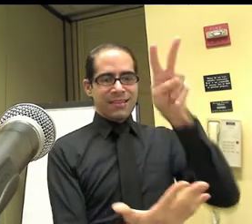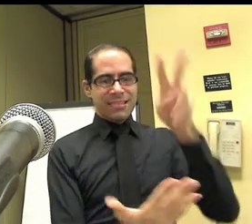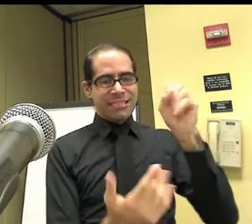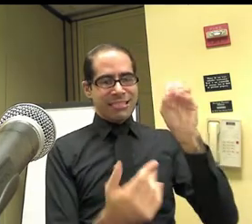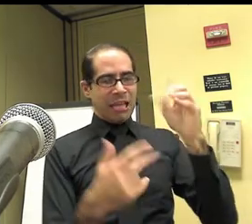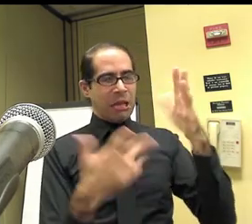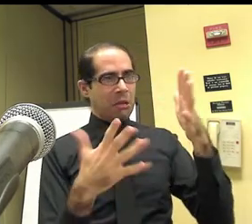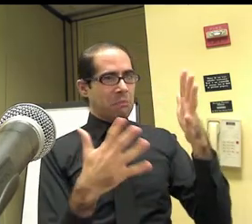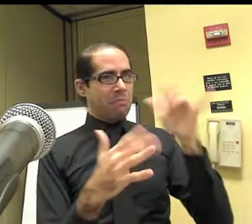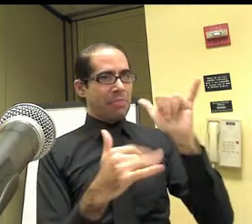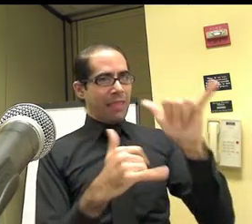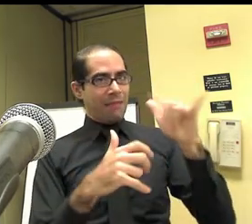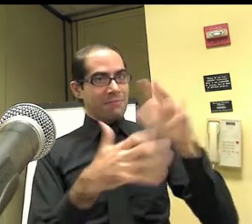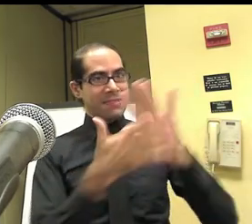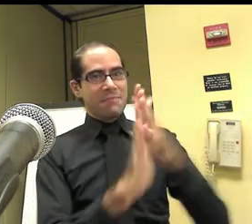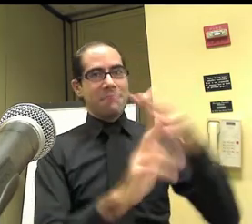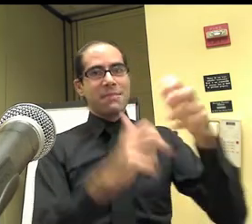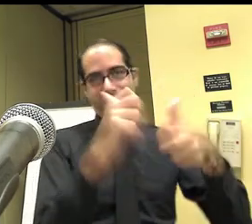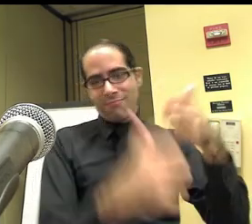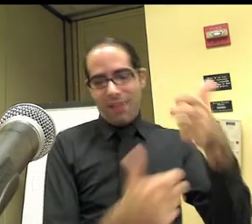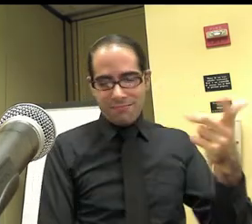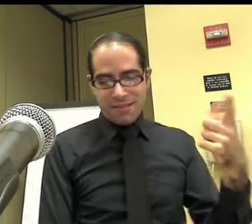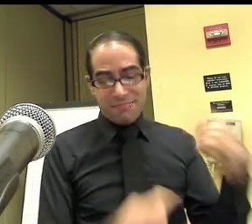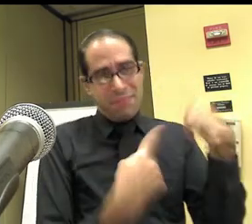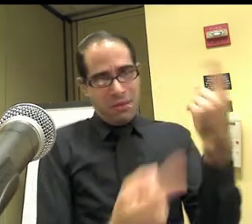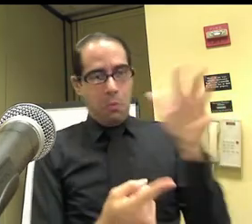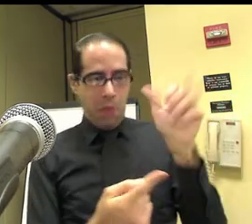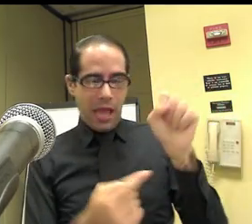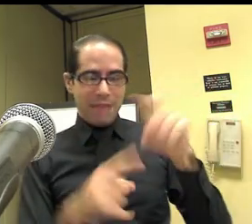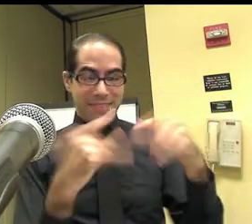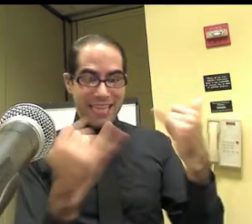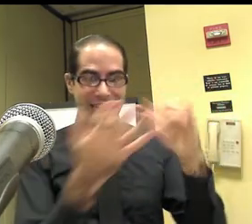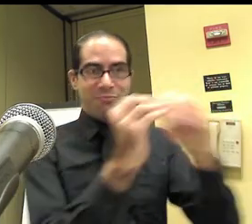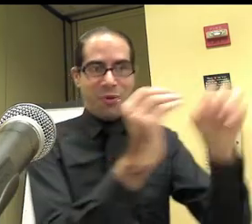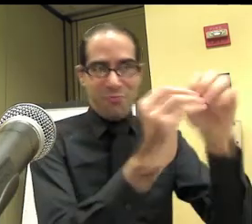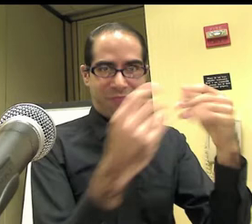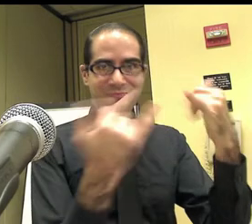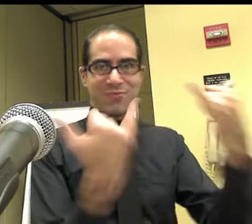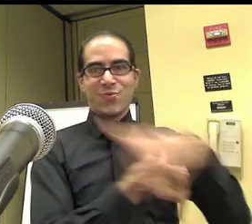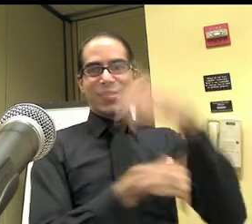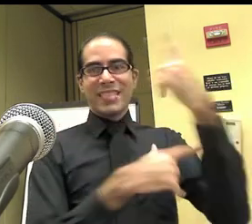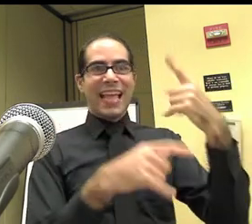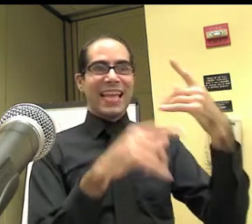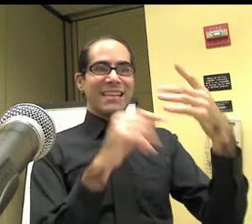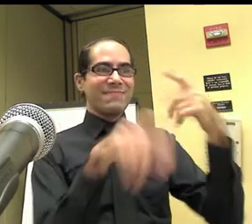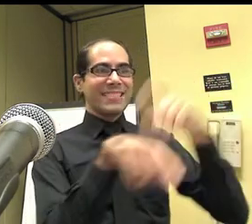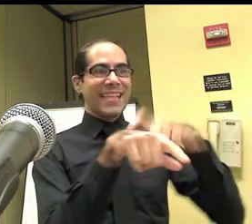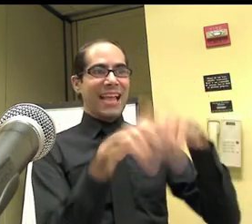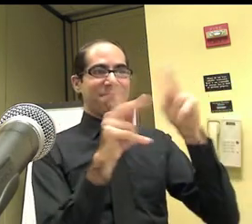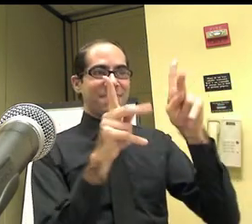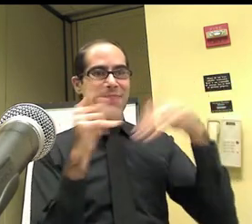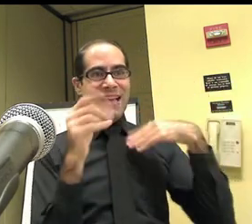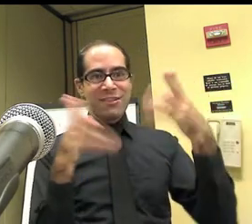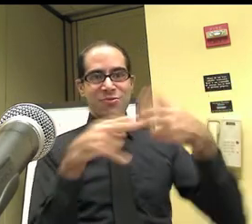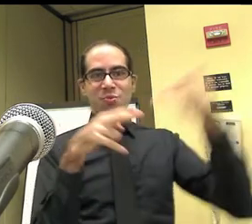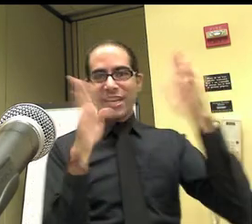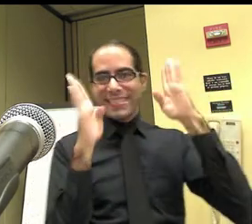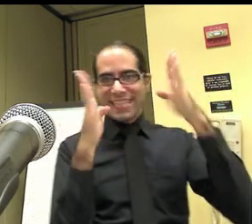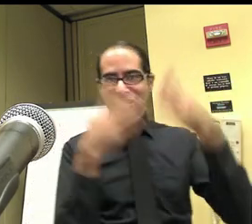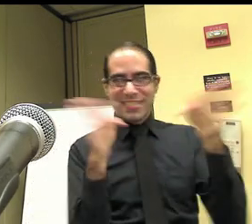up? And so it's really has become problematic. And we're seeing that more and